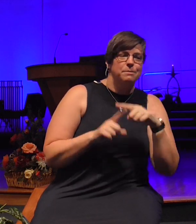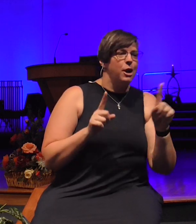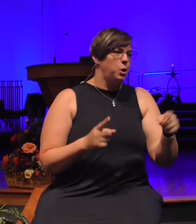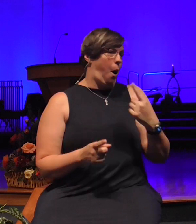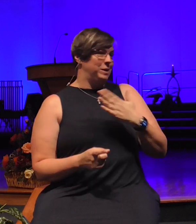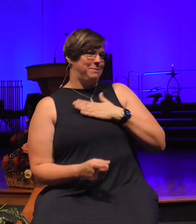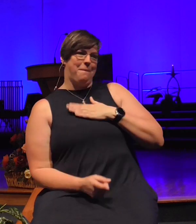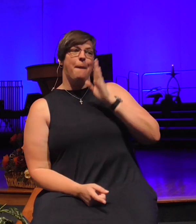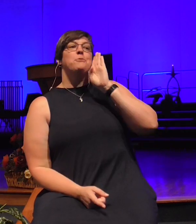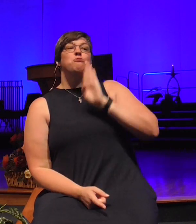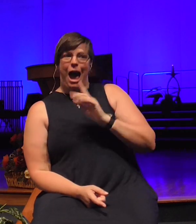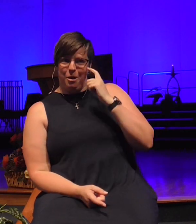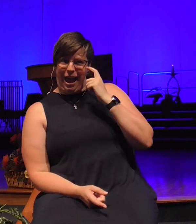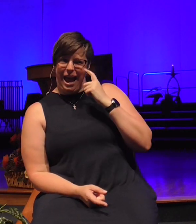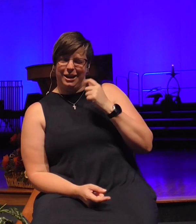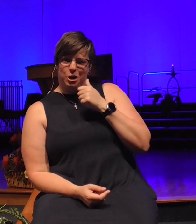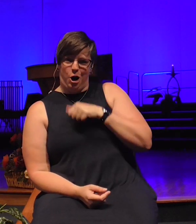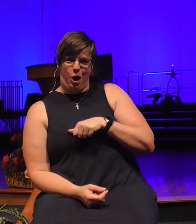my brown-eyed girl.